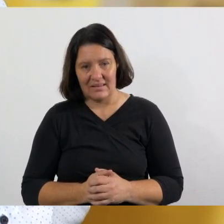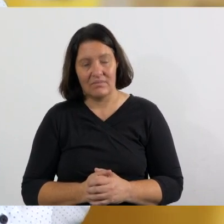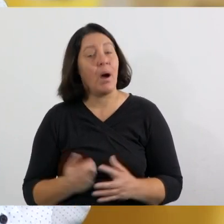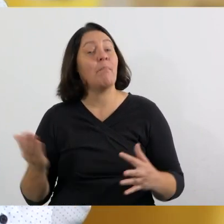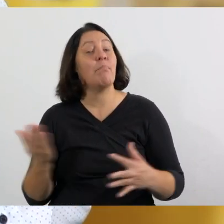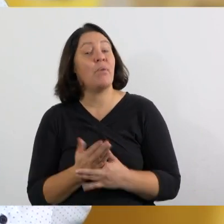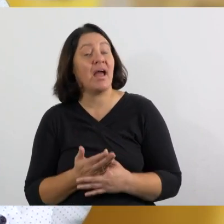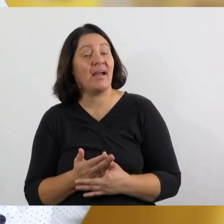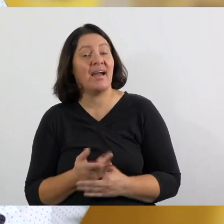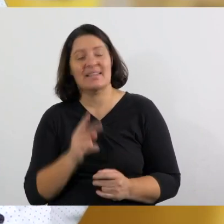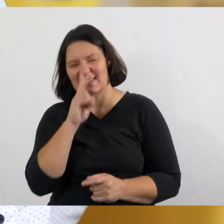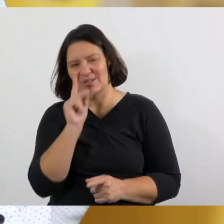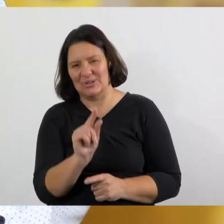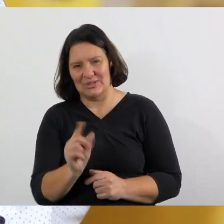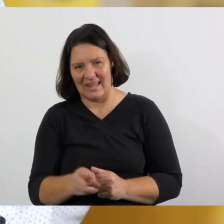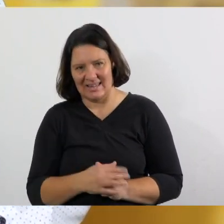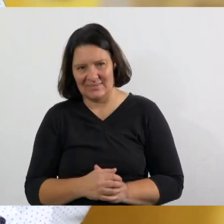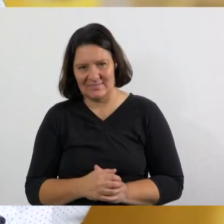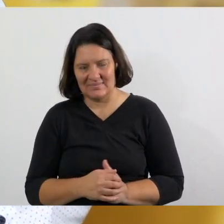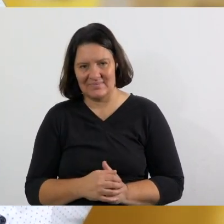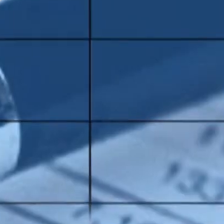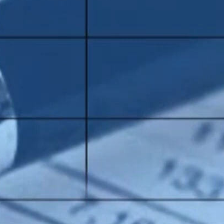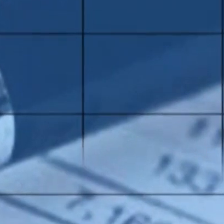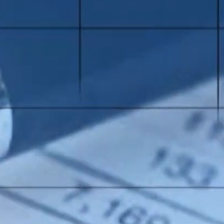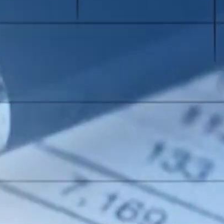We'll go for an ad break, and I'll see you shortly.